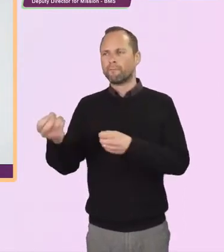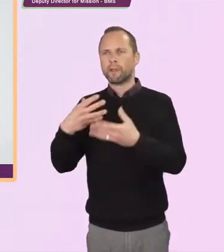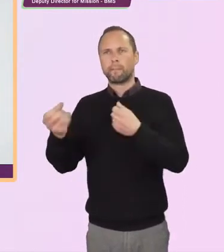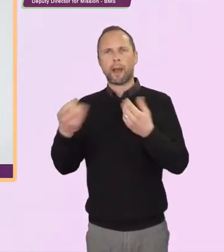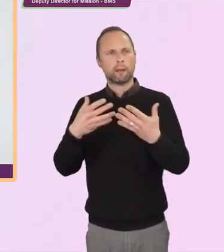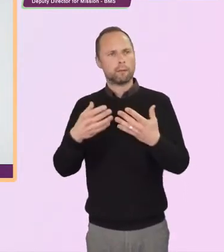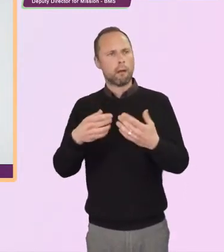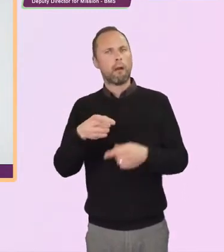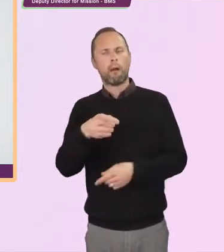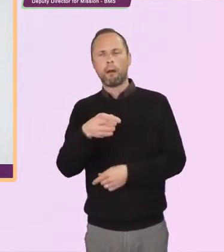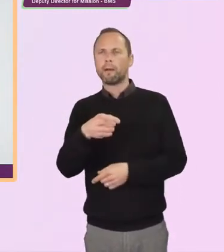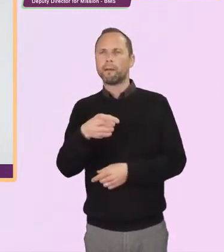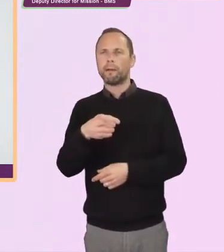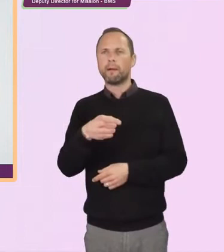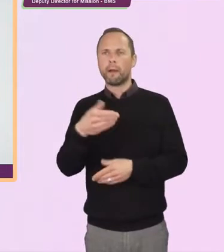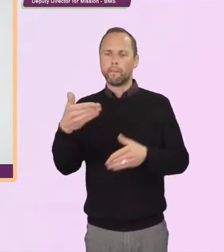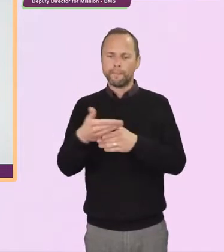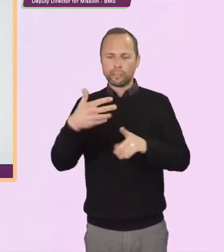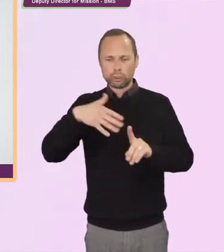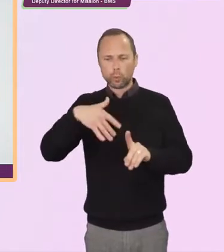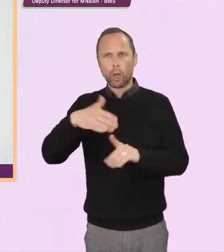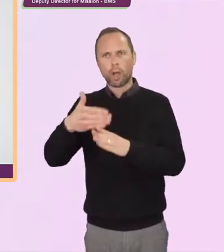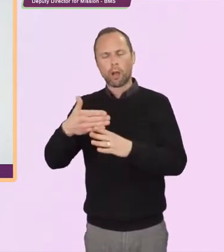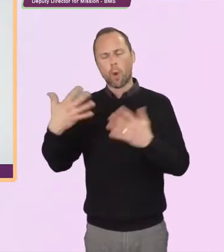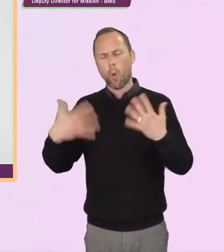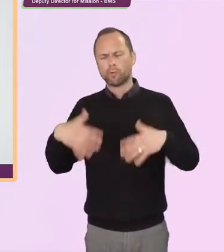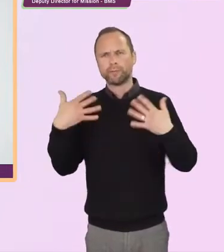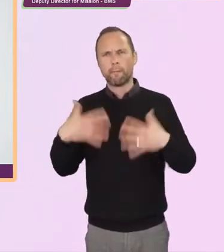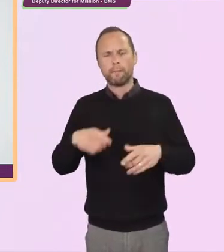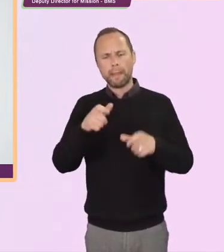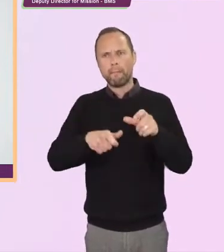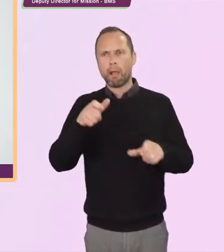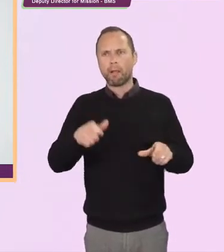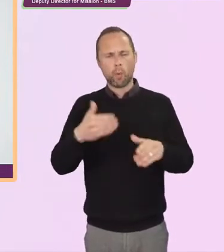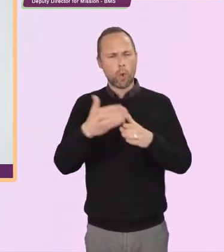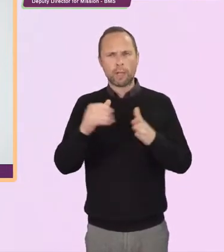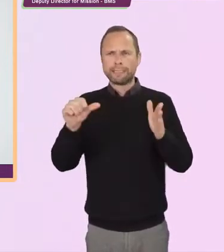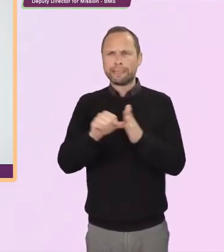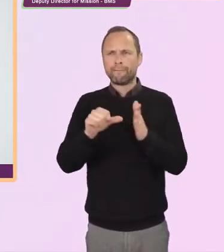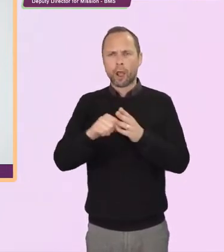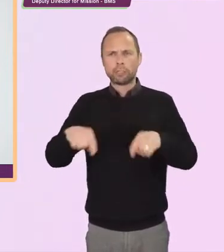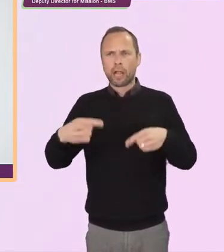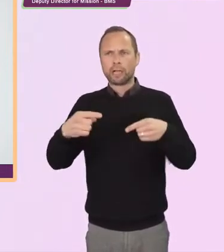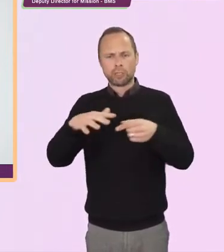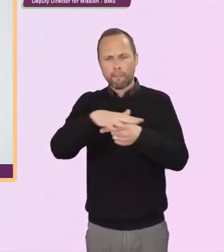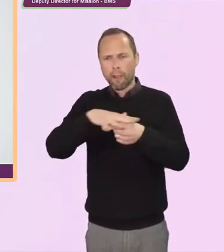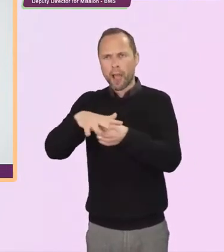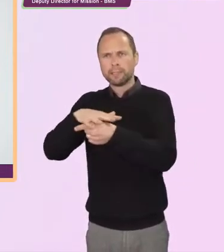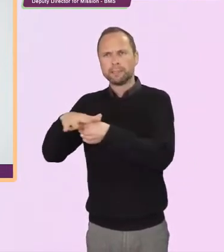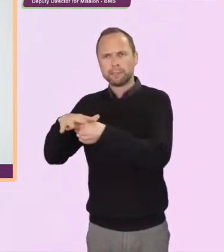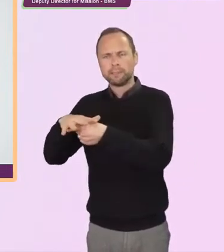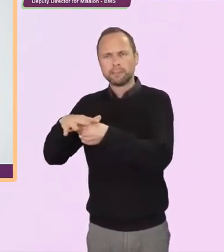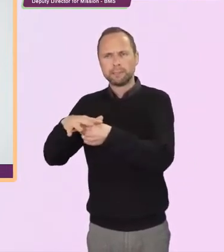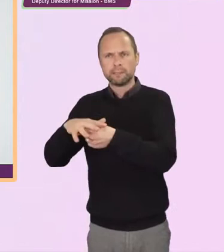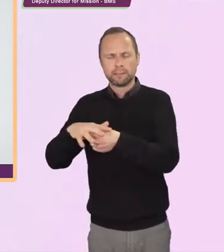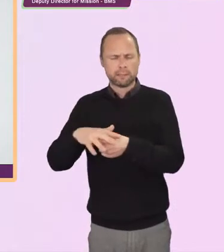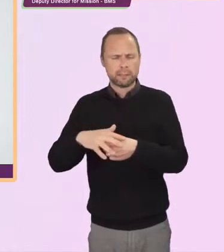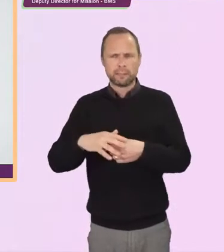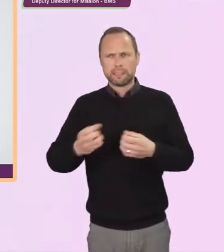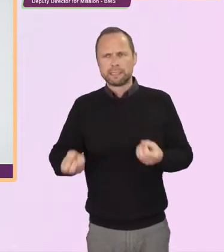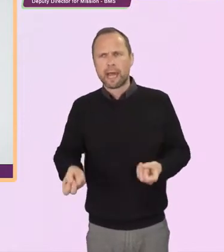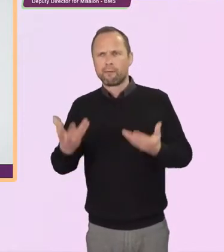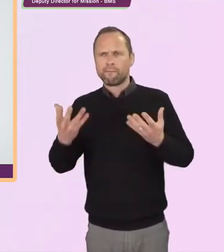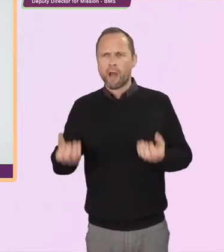awesome. We've seen them work in some of the most difficult places. We've seen the tears and the sacrifice that they've